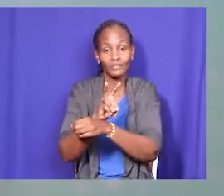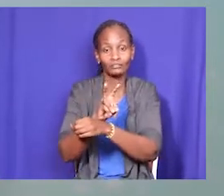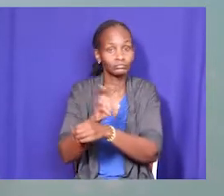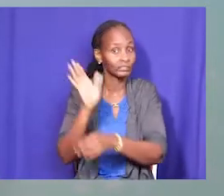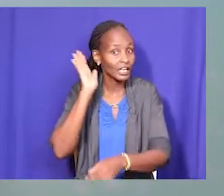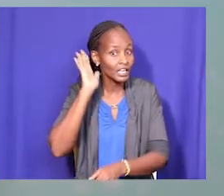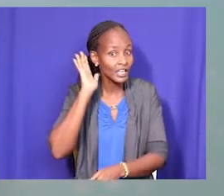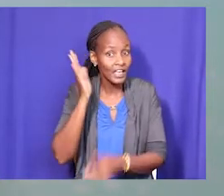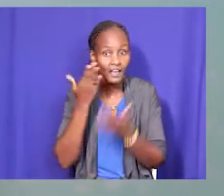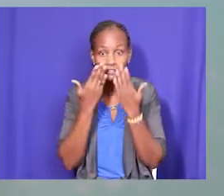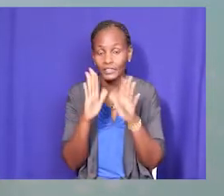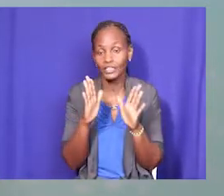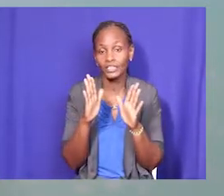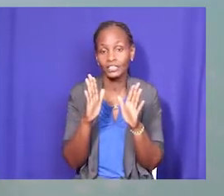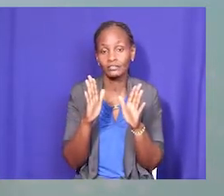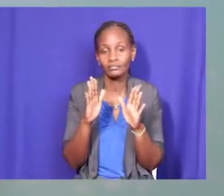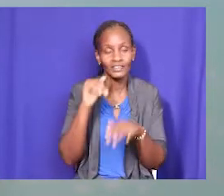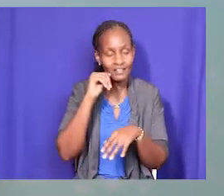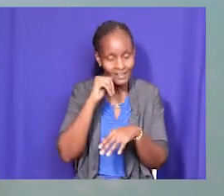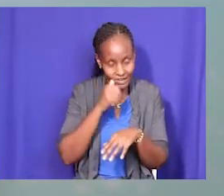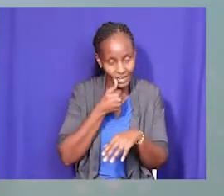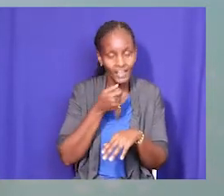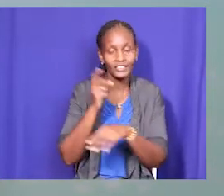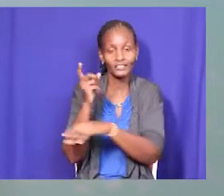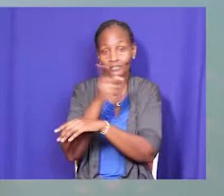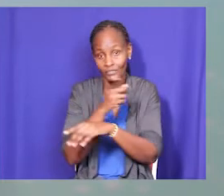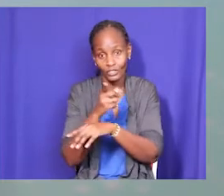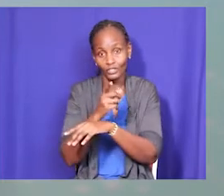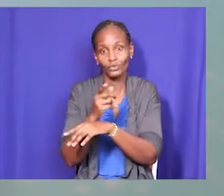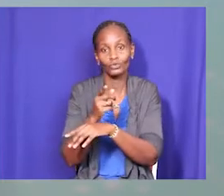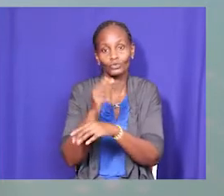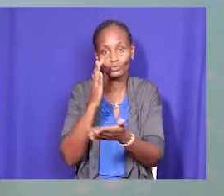Here, it was a nice video, wasn't it?